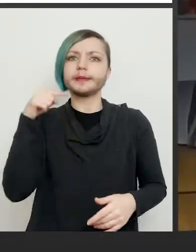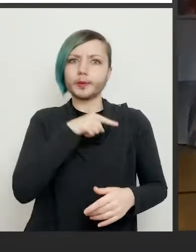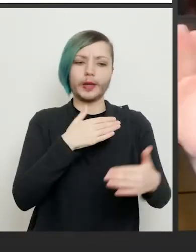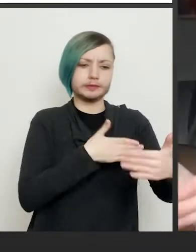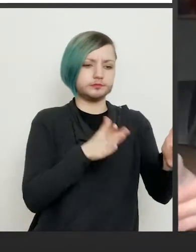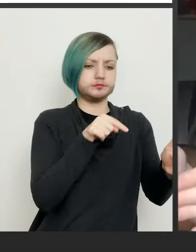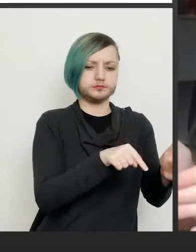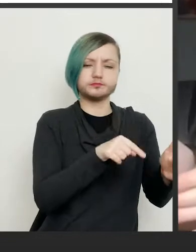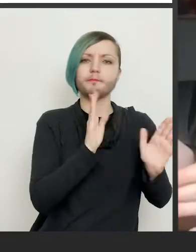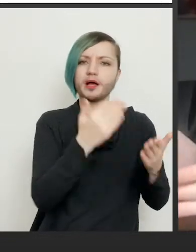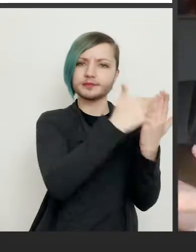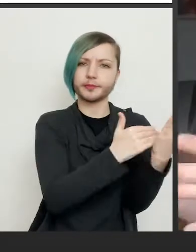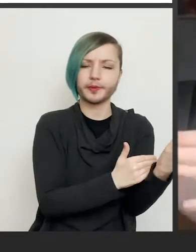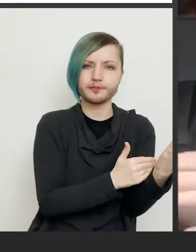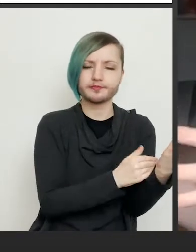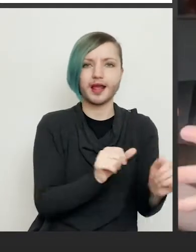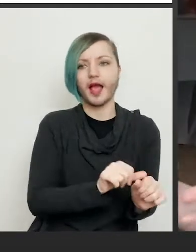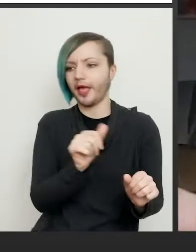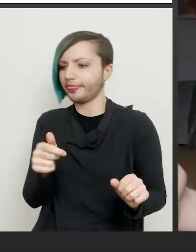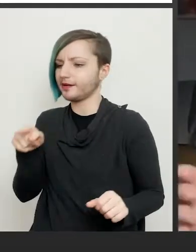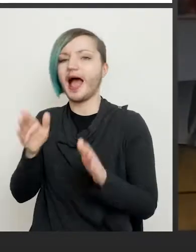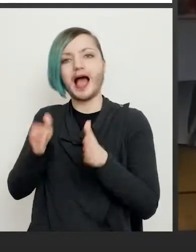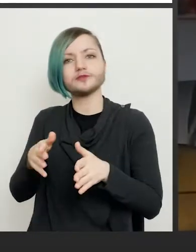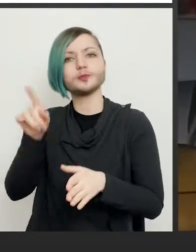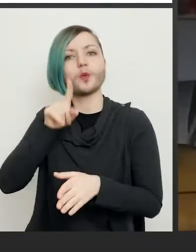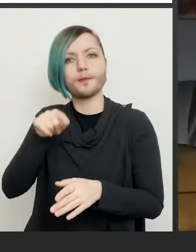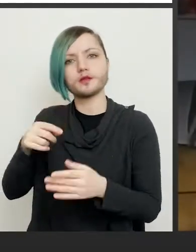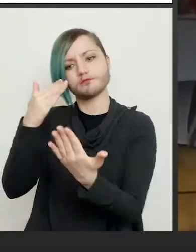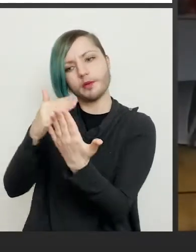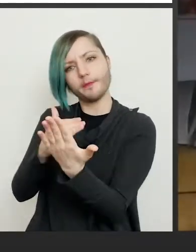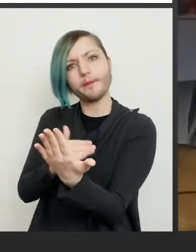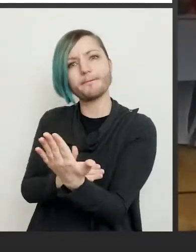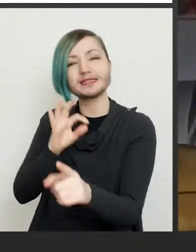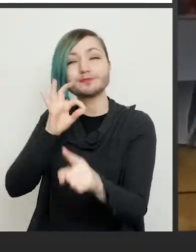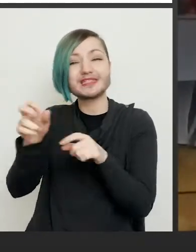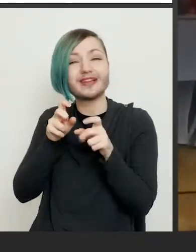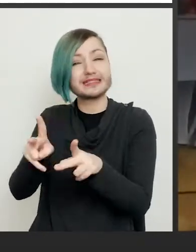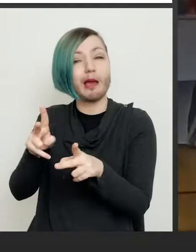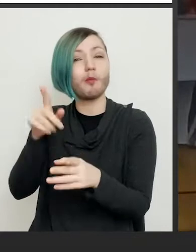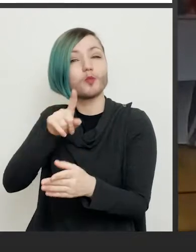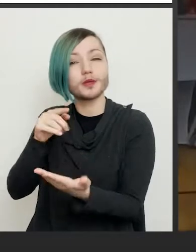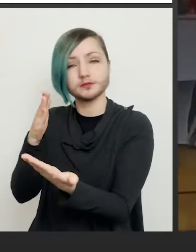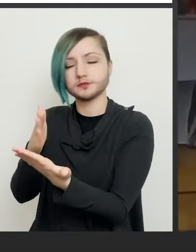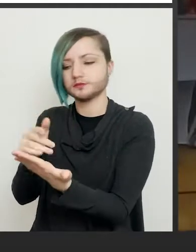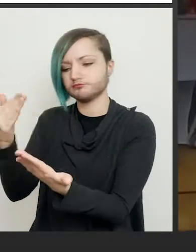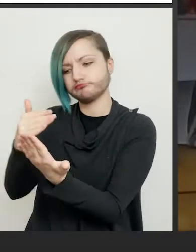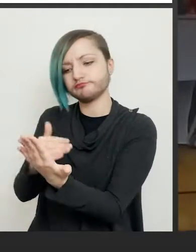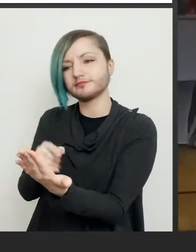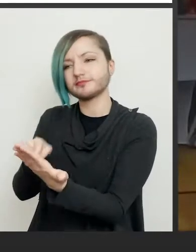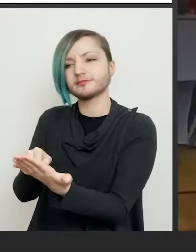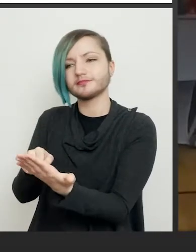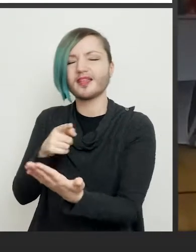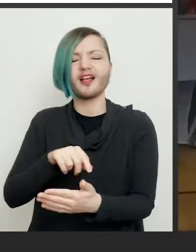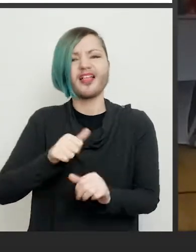into everybody boxing me into being a woman, a very certain type of woman. And I sort of felt like, well, I'm not doing this for